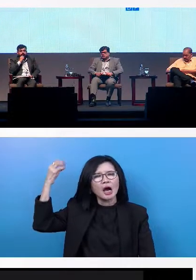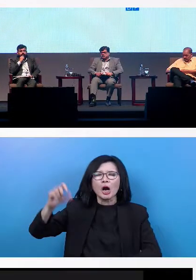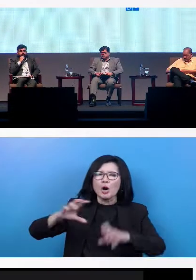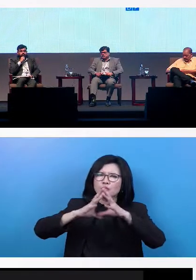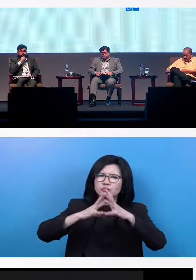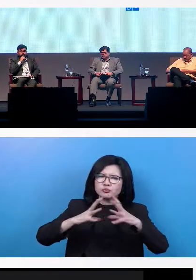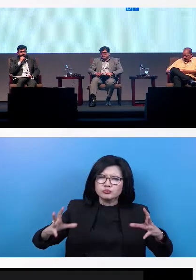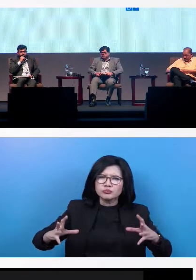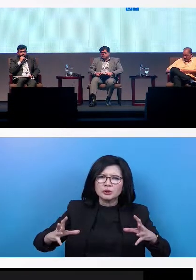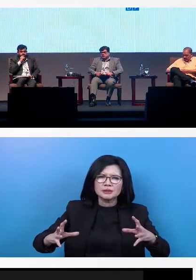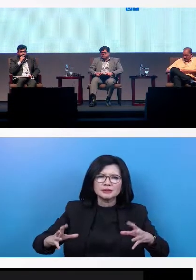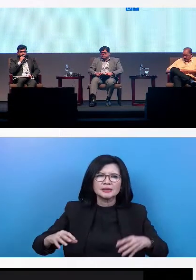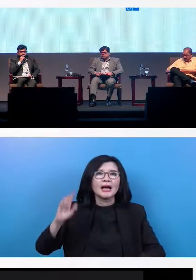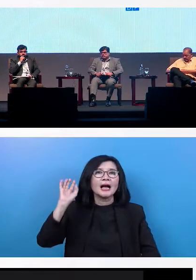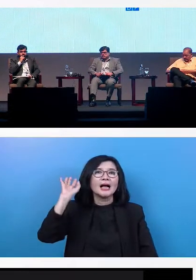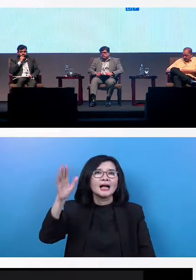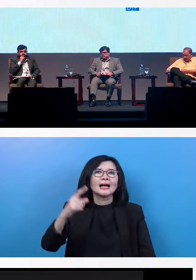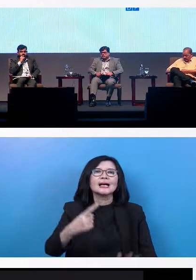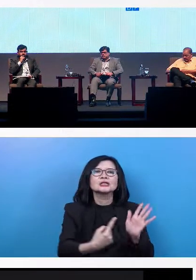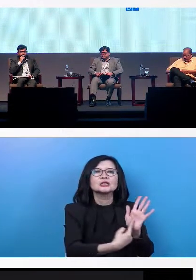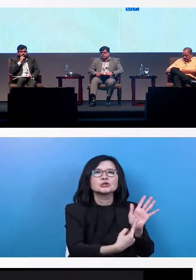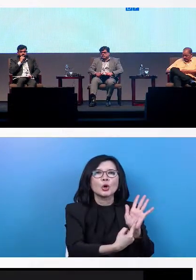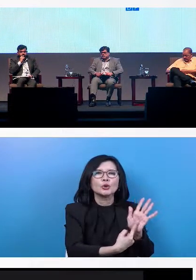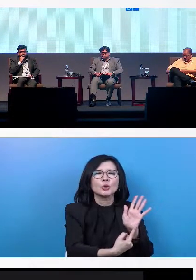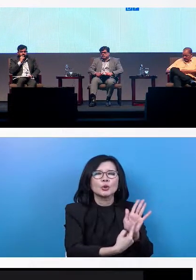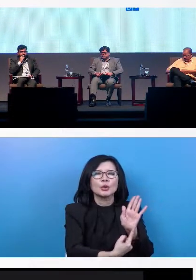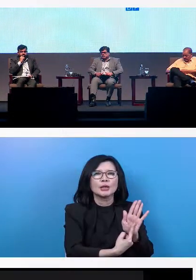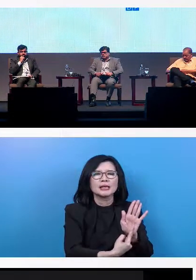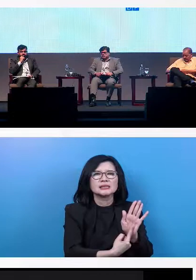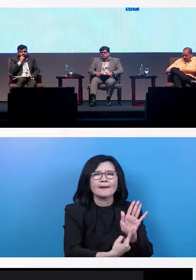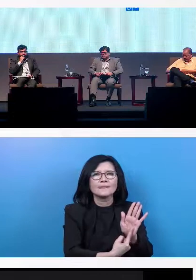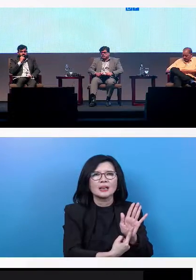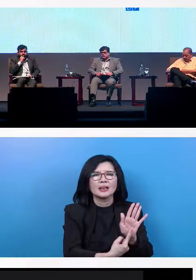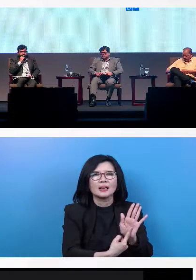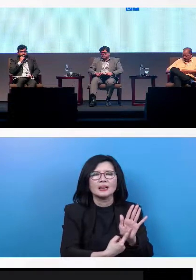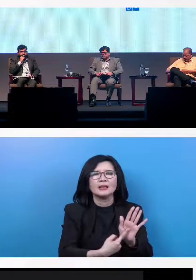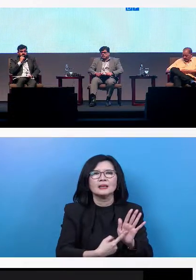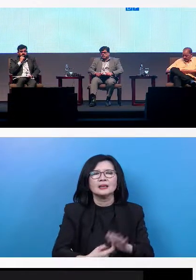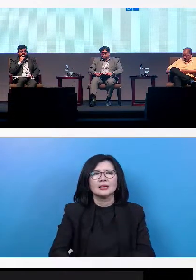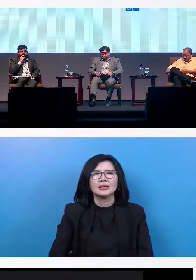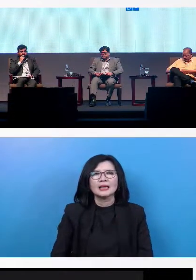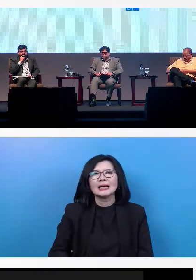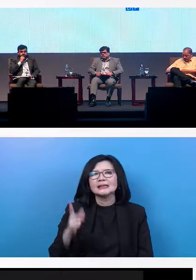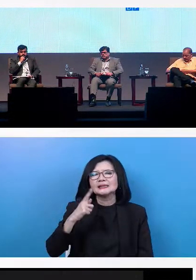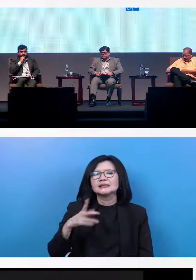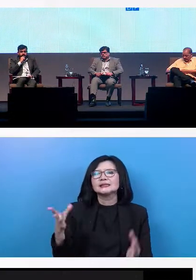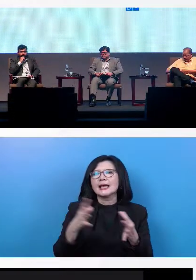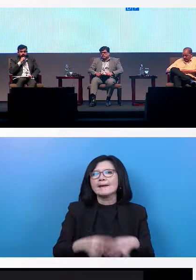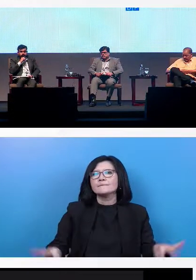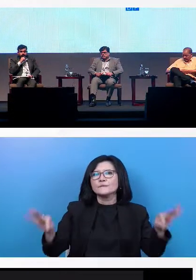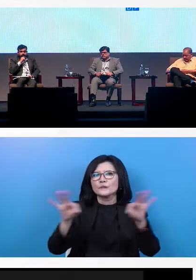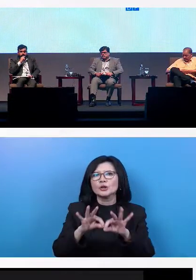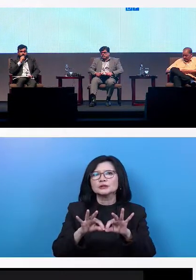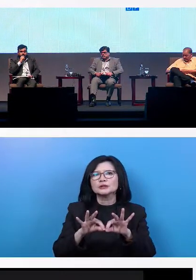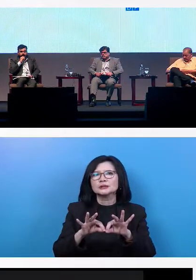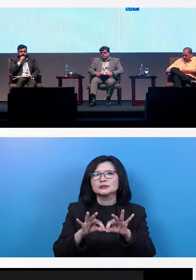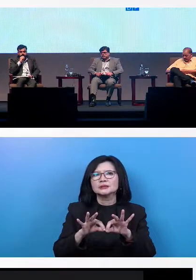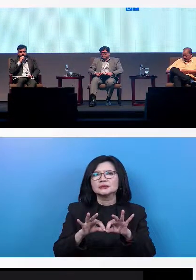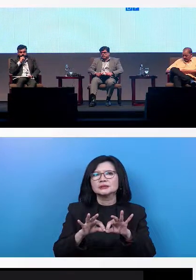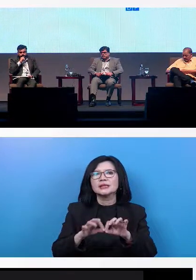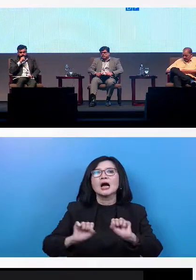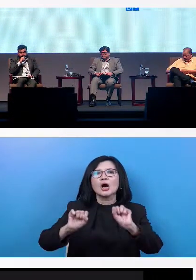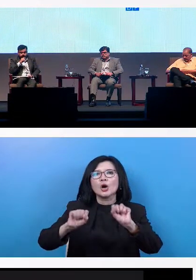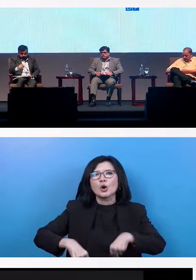involved my chair, or incoming chair, Rob Wesling, and your boss, Mamie Mezzatori, who both spoke at